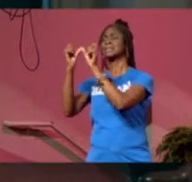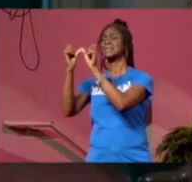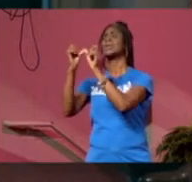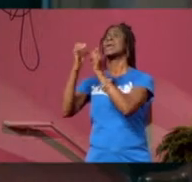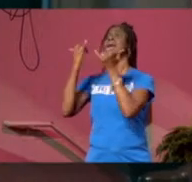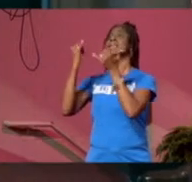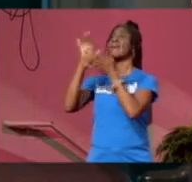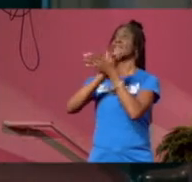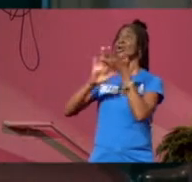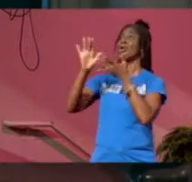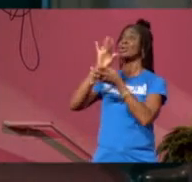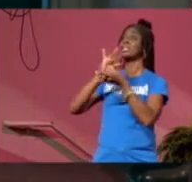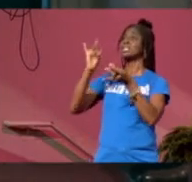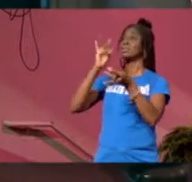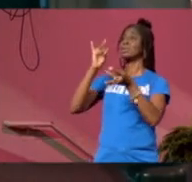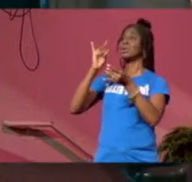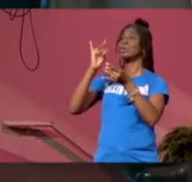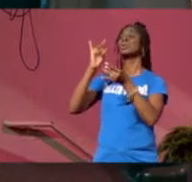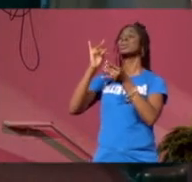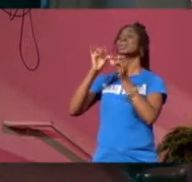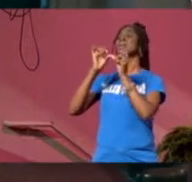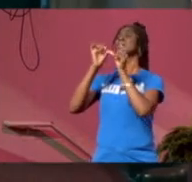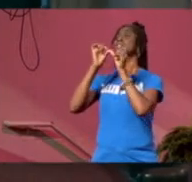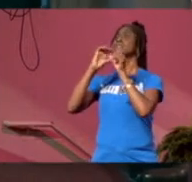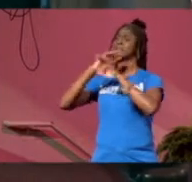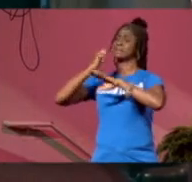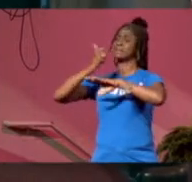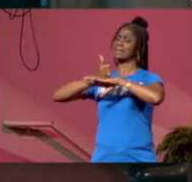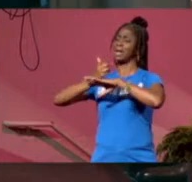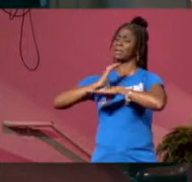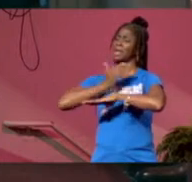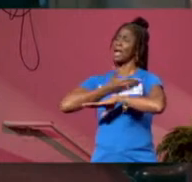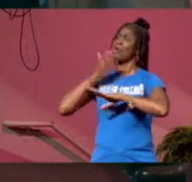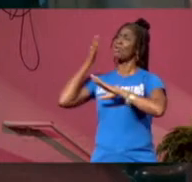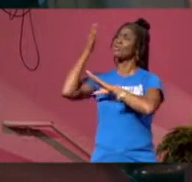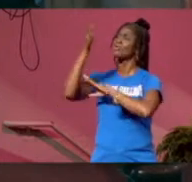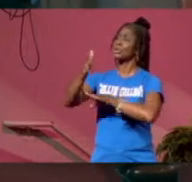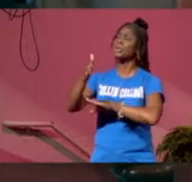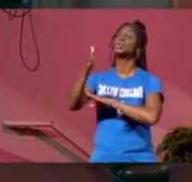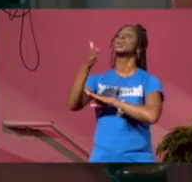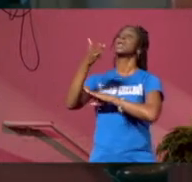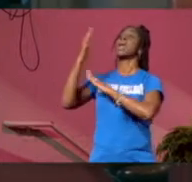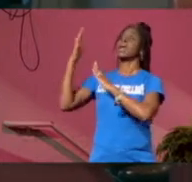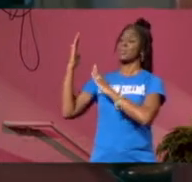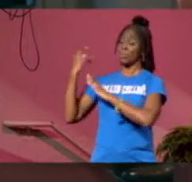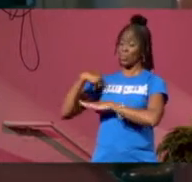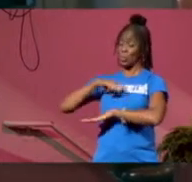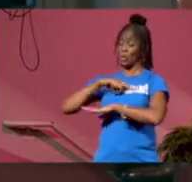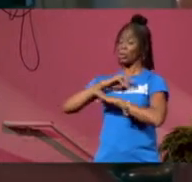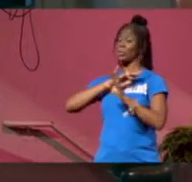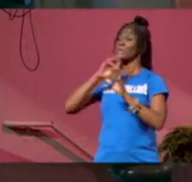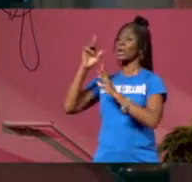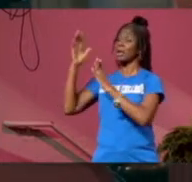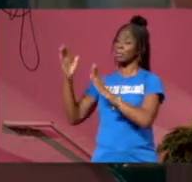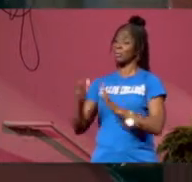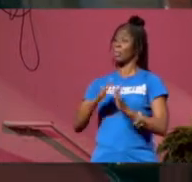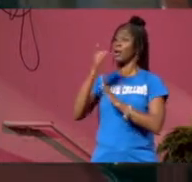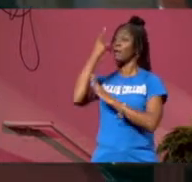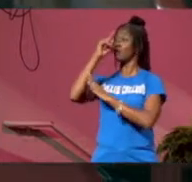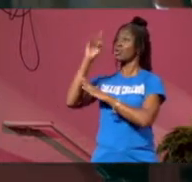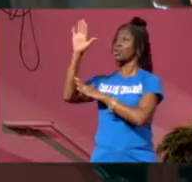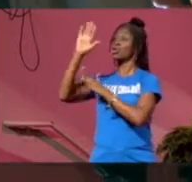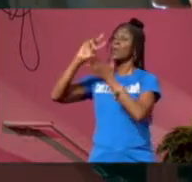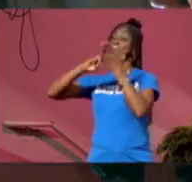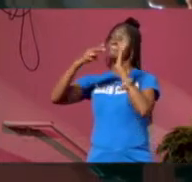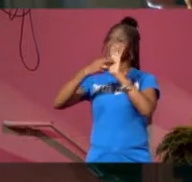the way straight, preparing the way for the Lord to do something in our life. Lord, as we go with peace, we ask that we